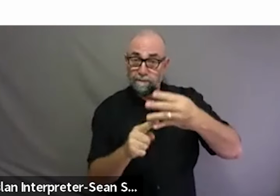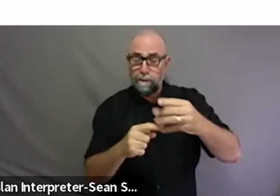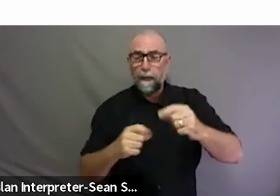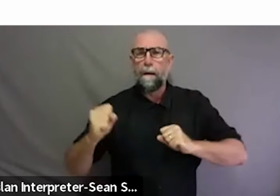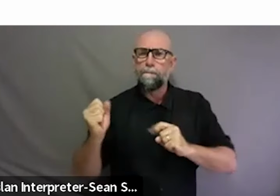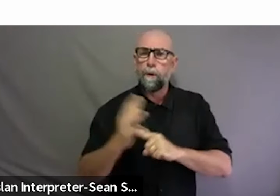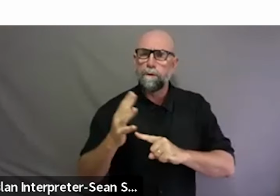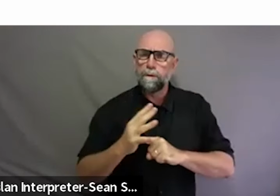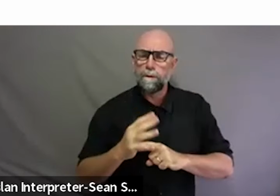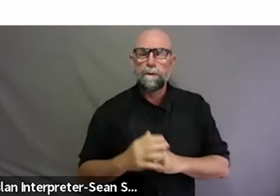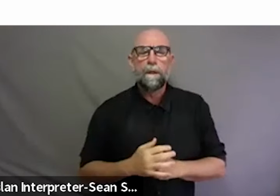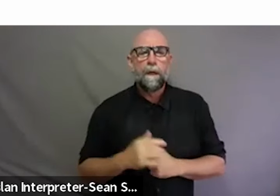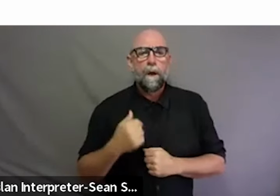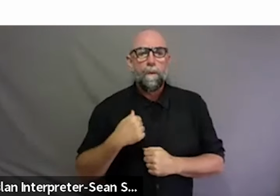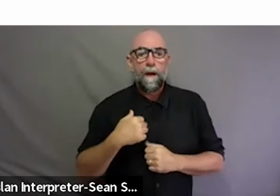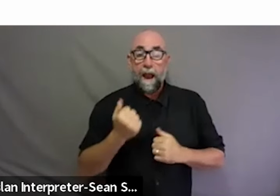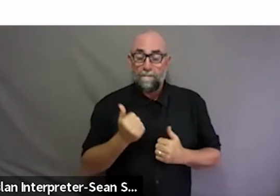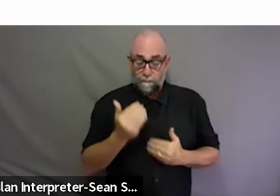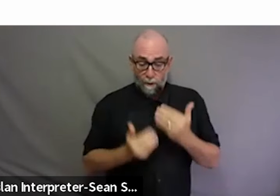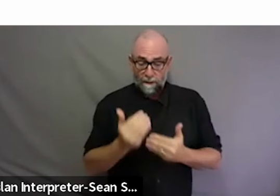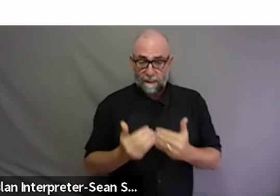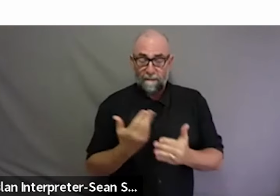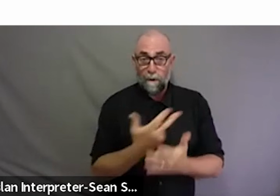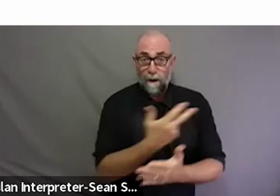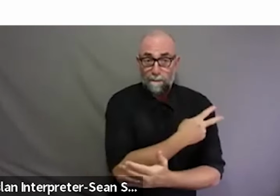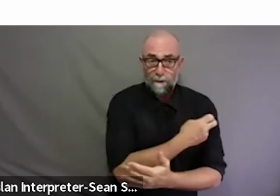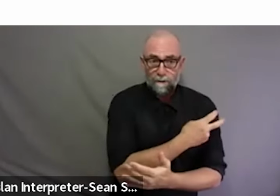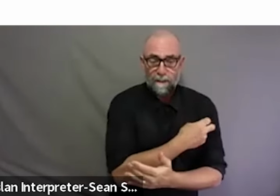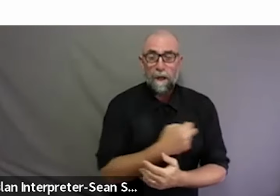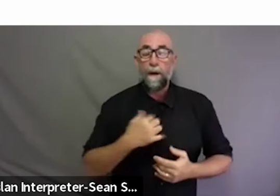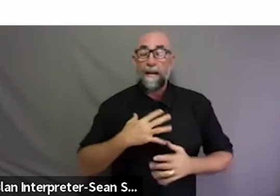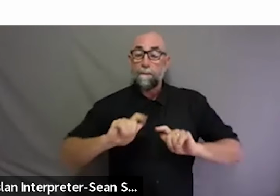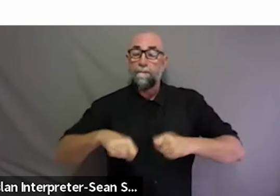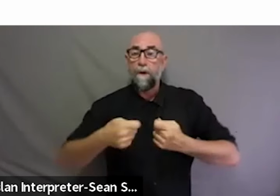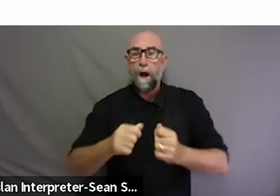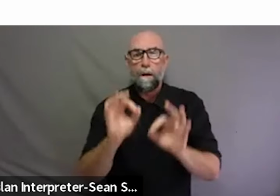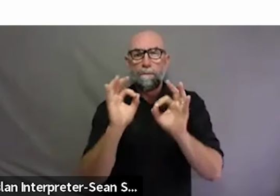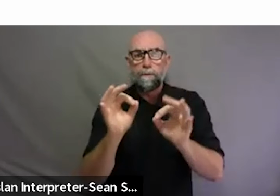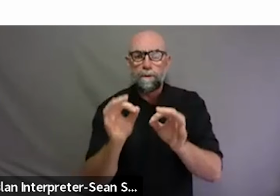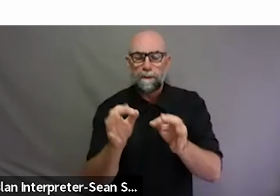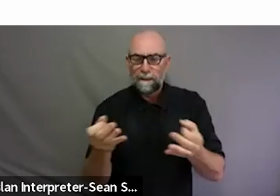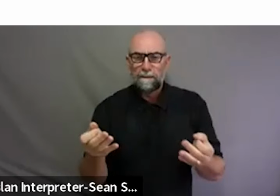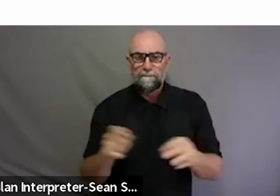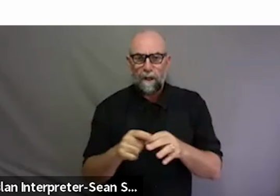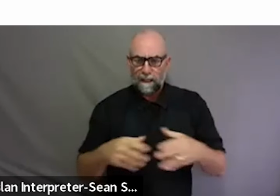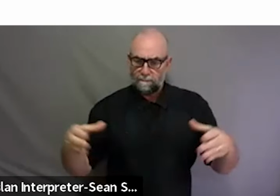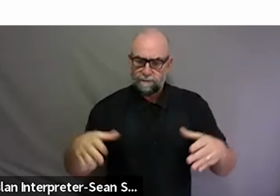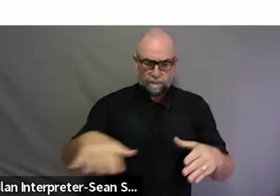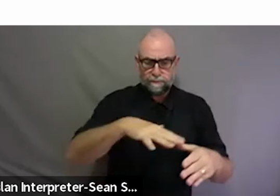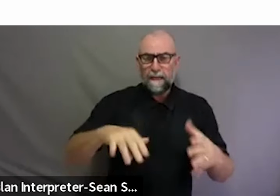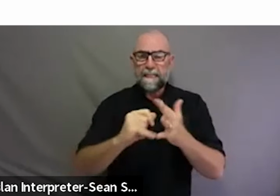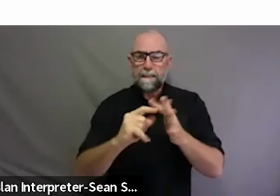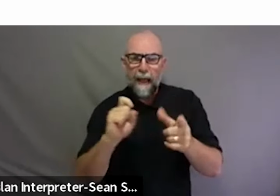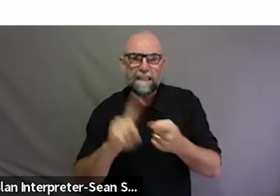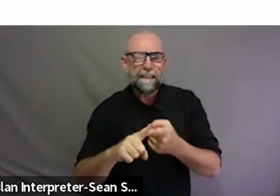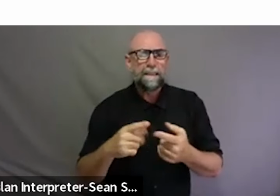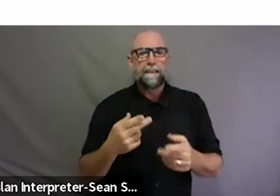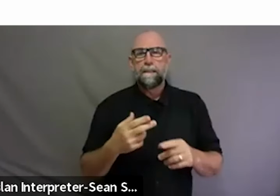administration processes, spaces, which referred to environments, buildings, infrastructure, facilities, technology, etc.,